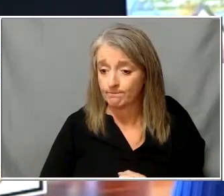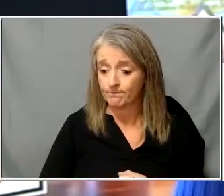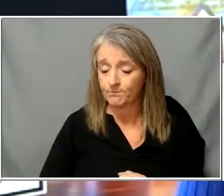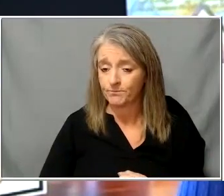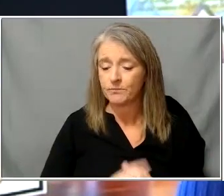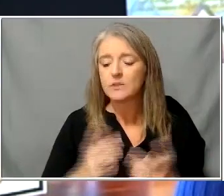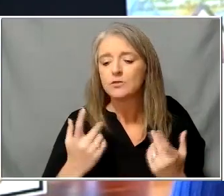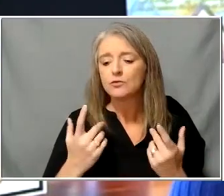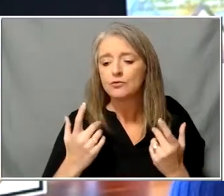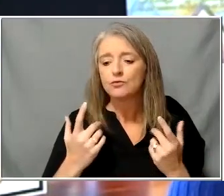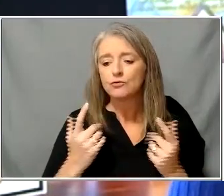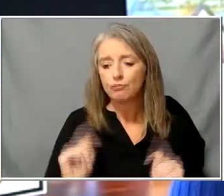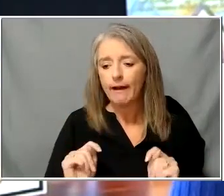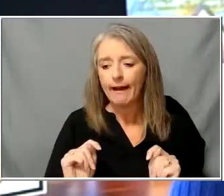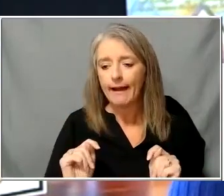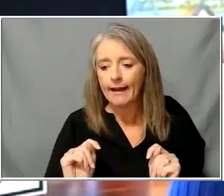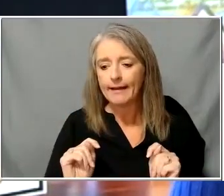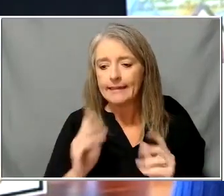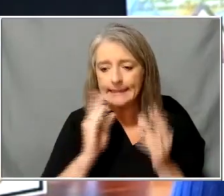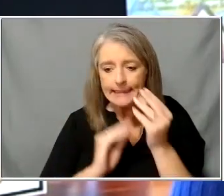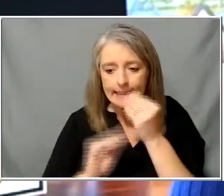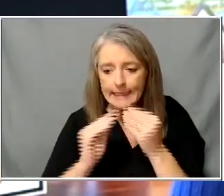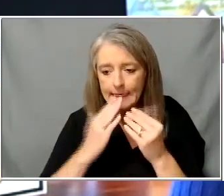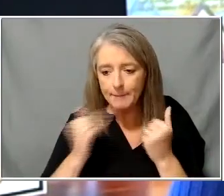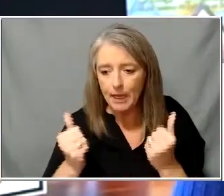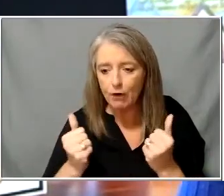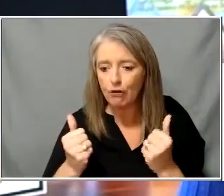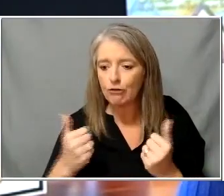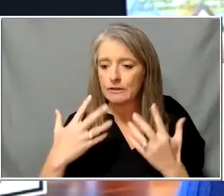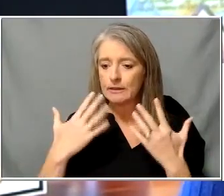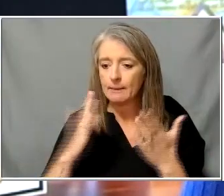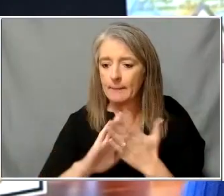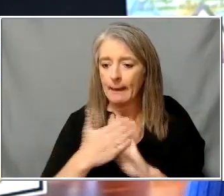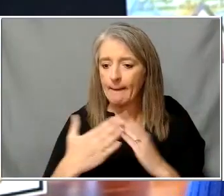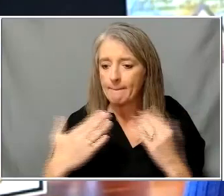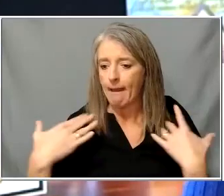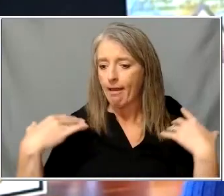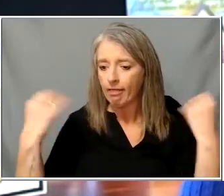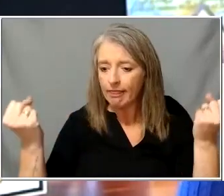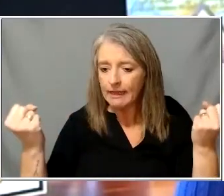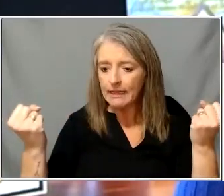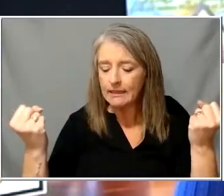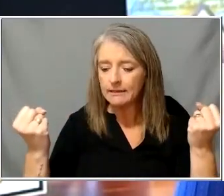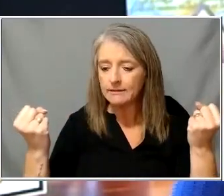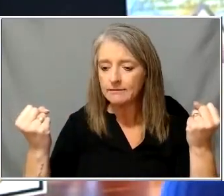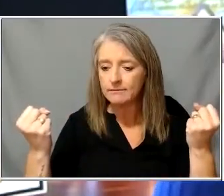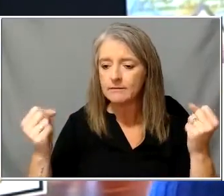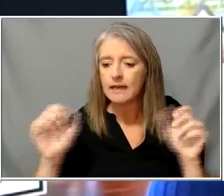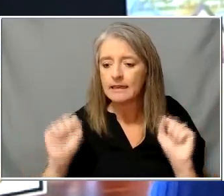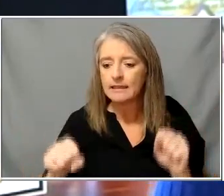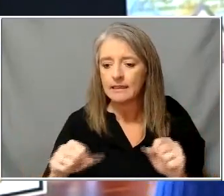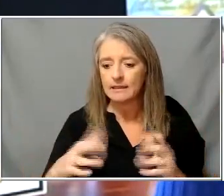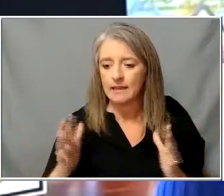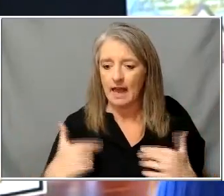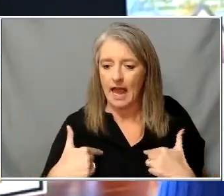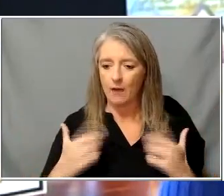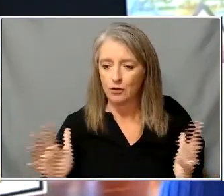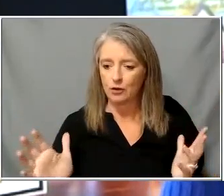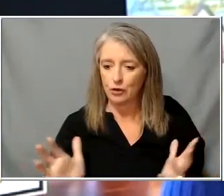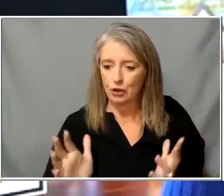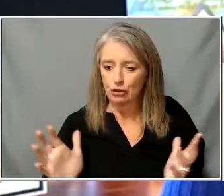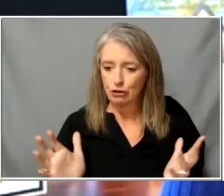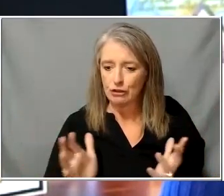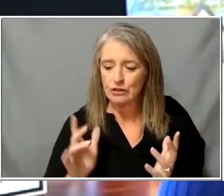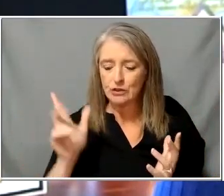Just trying to, eat better, be healthy. Those are things that I can do. I was encouraged